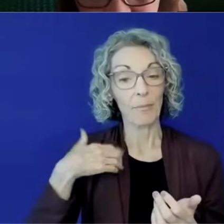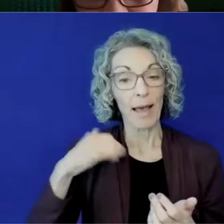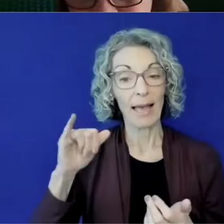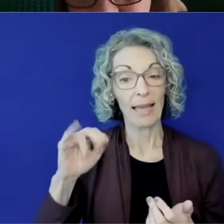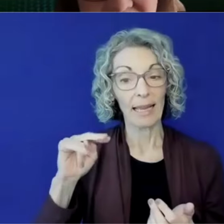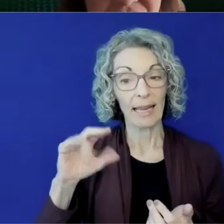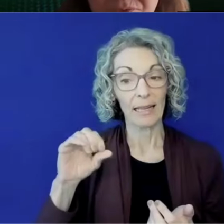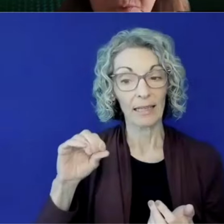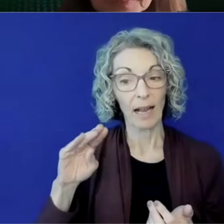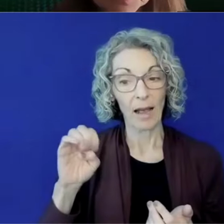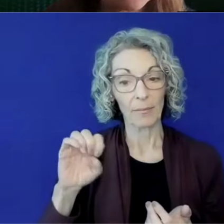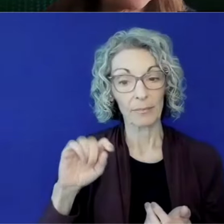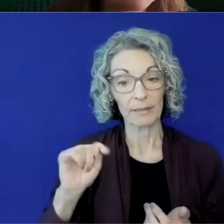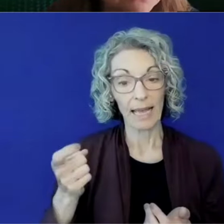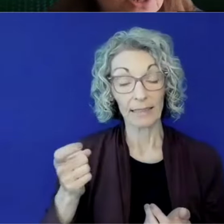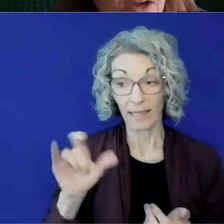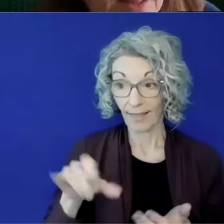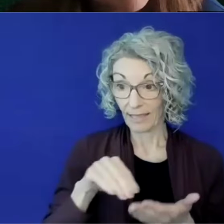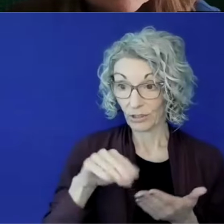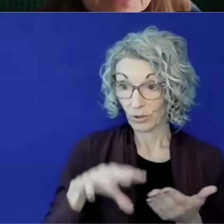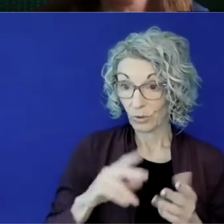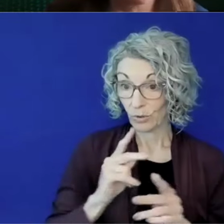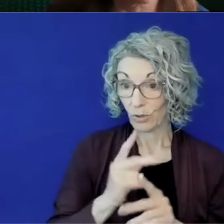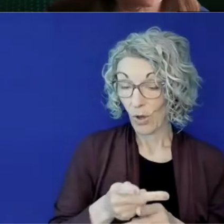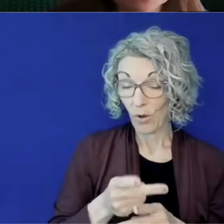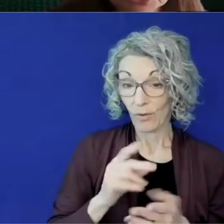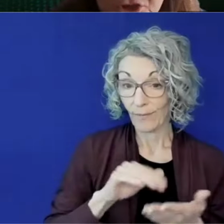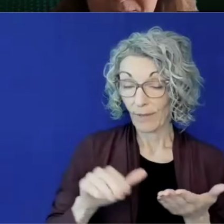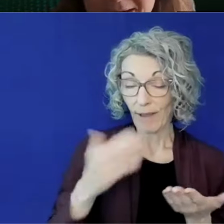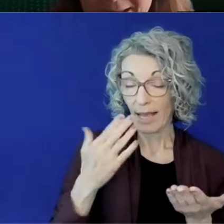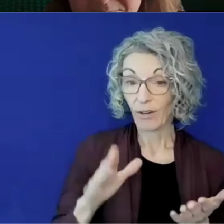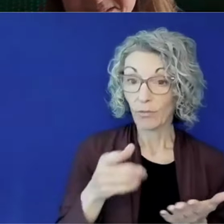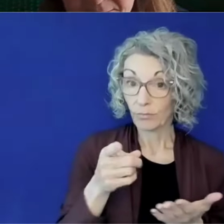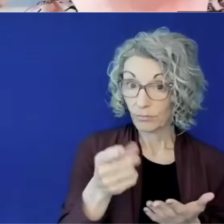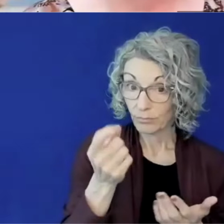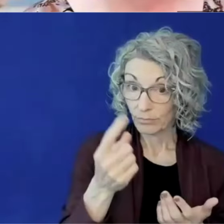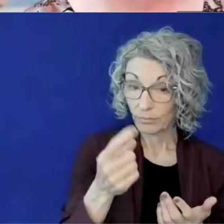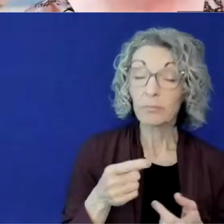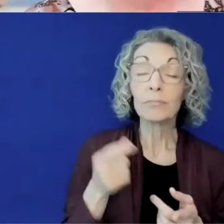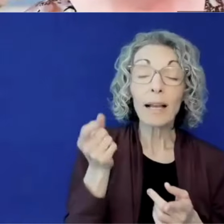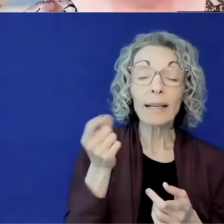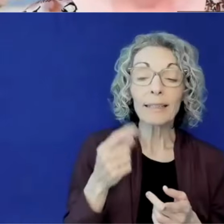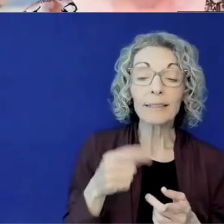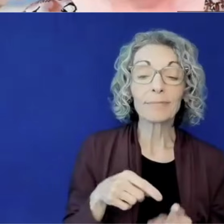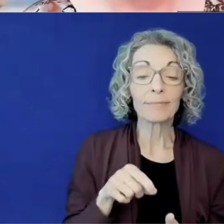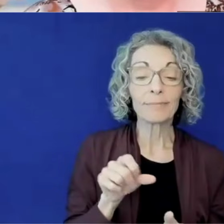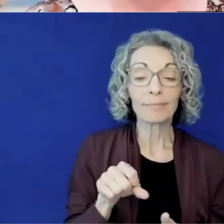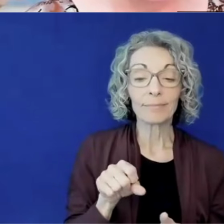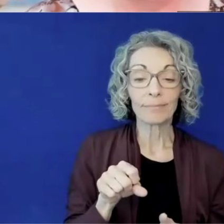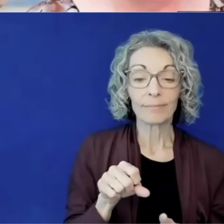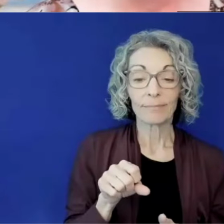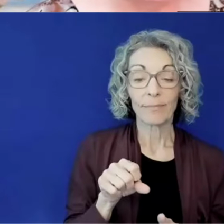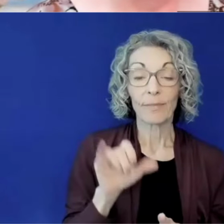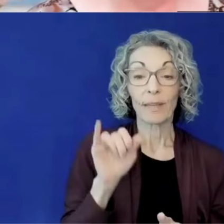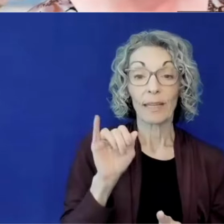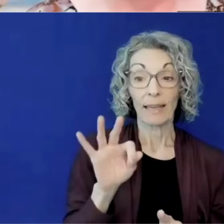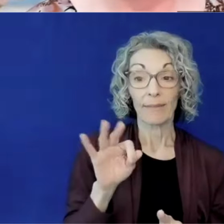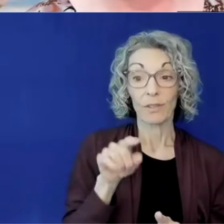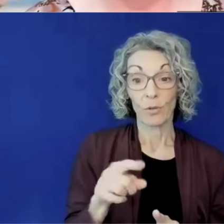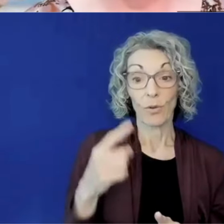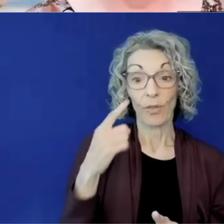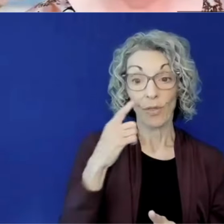student loan forgiveness or what that's really talking about. Does that make sense to you, perhaps? Yes. So you thought your student